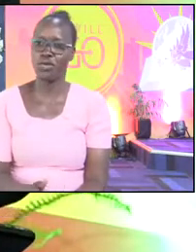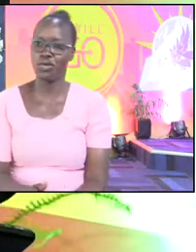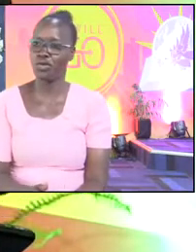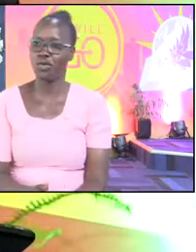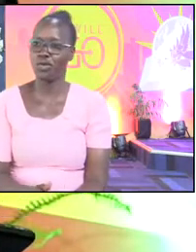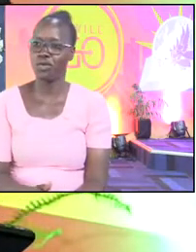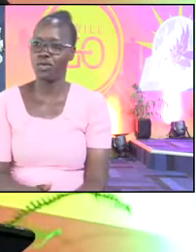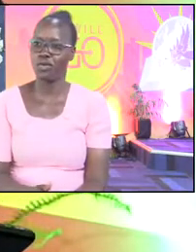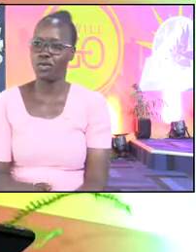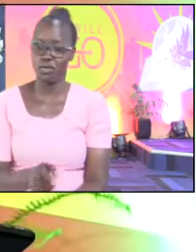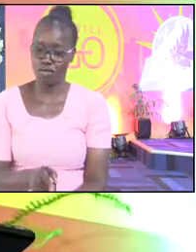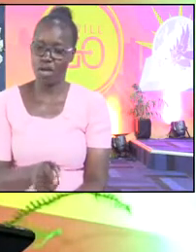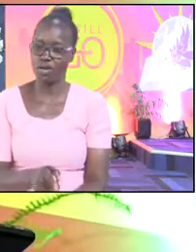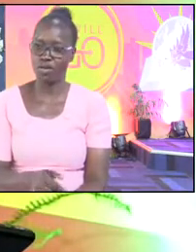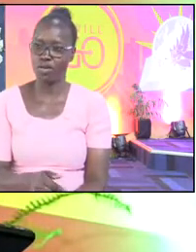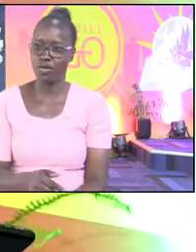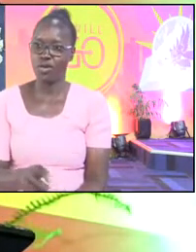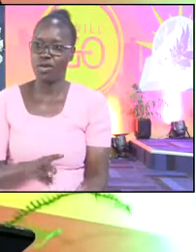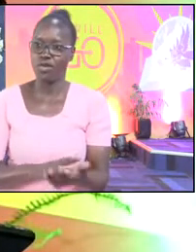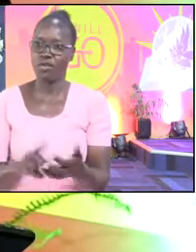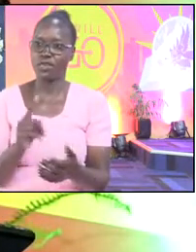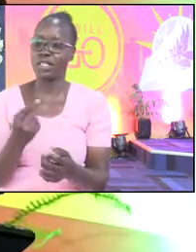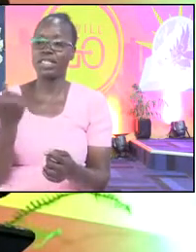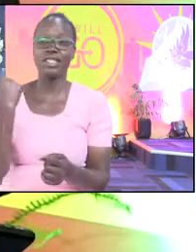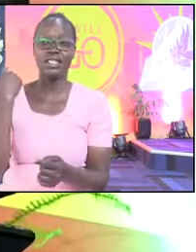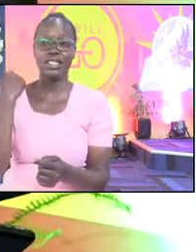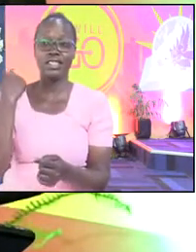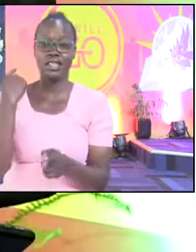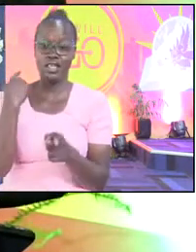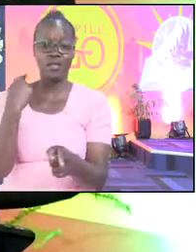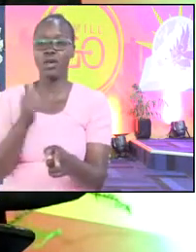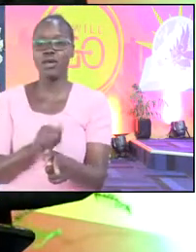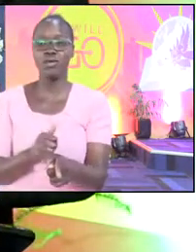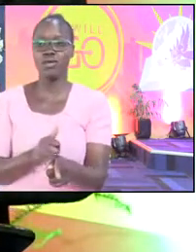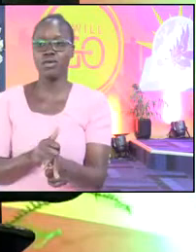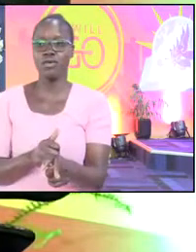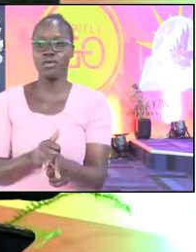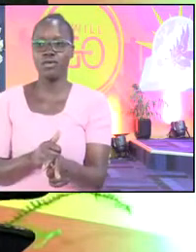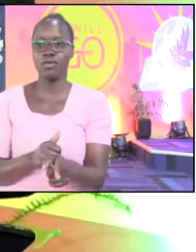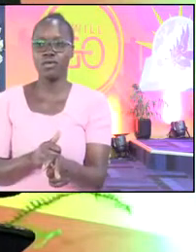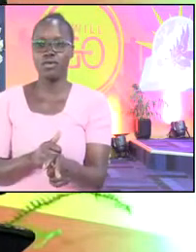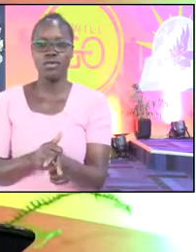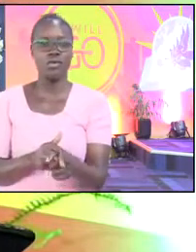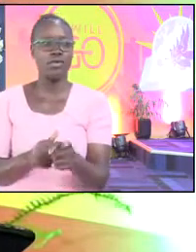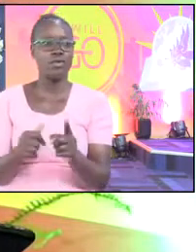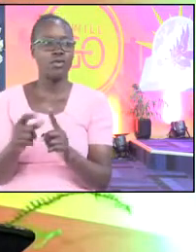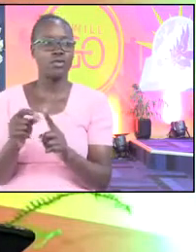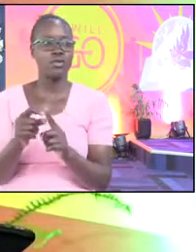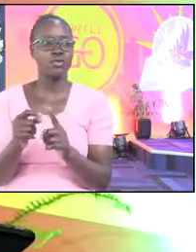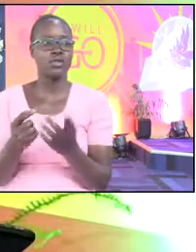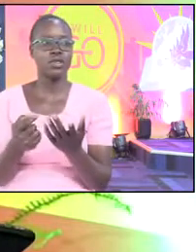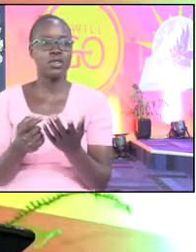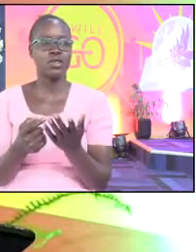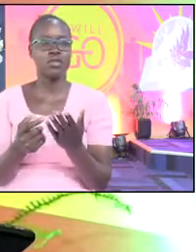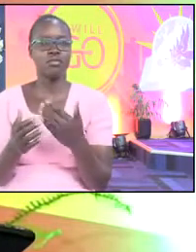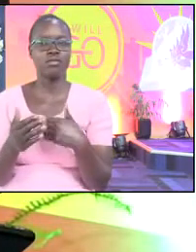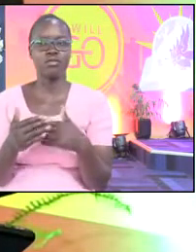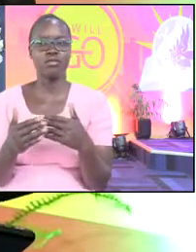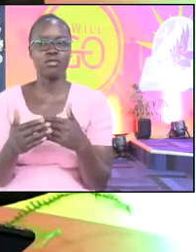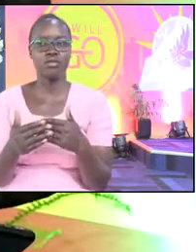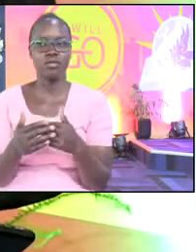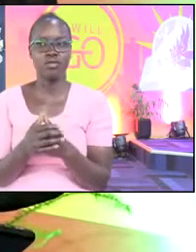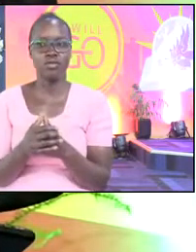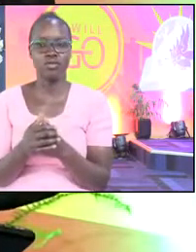I'll read from verses 1 to 8 as the scriptural backdrop for